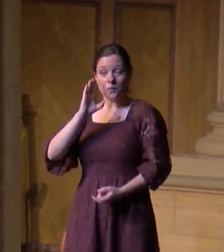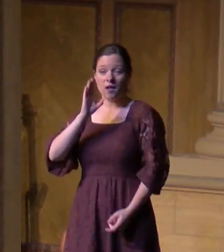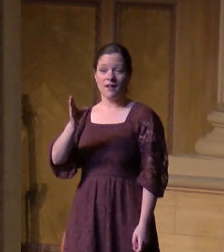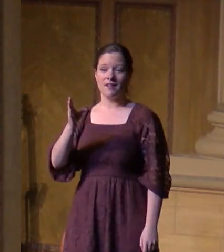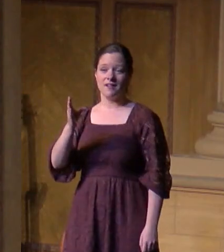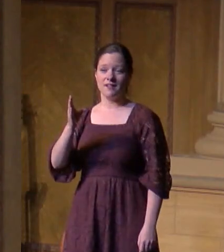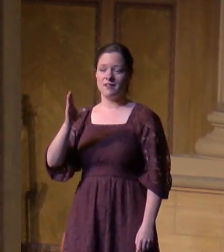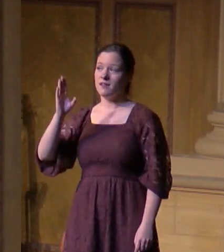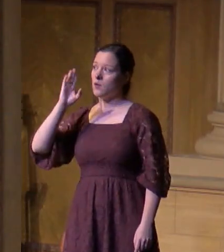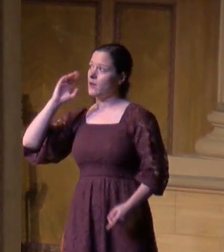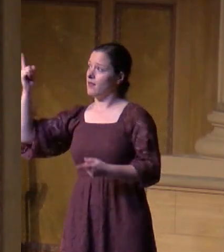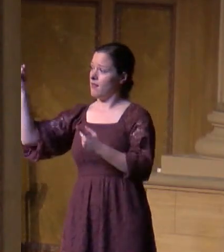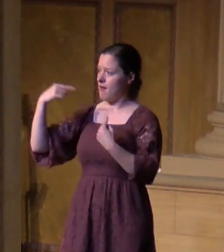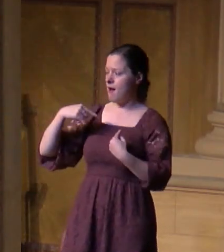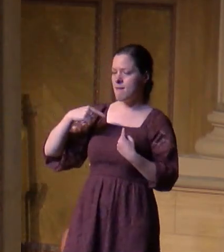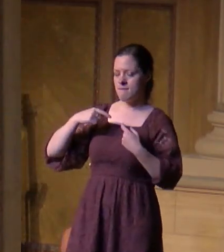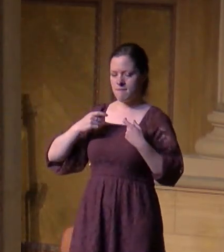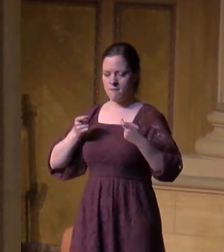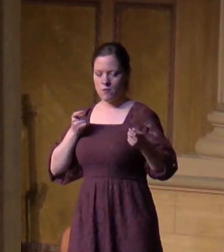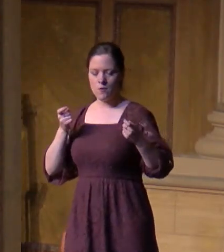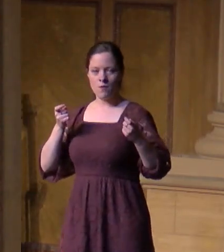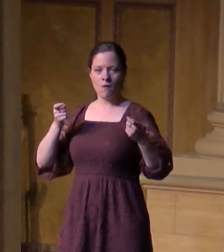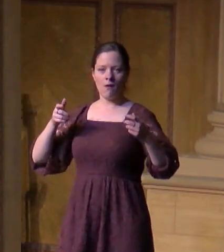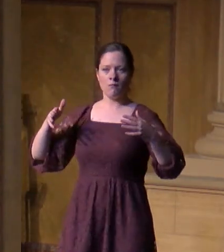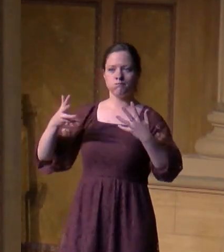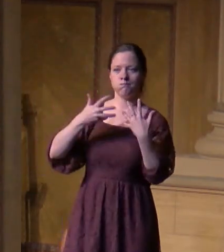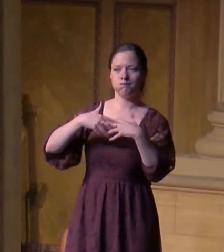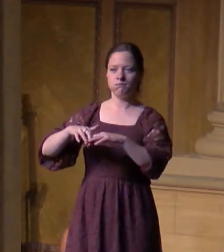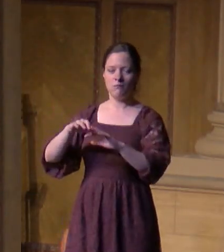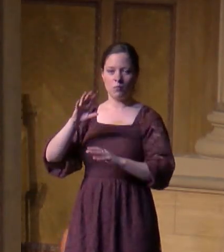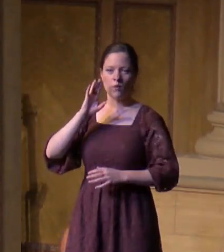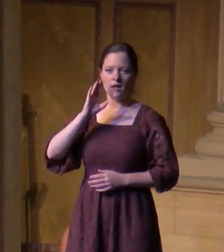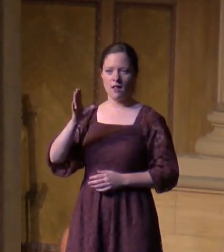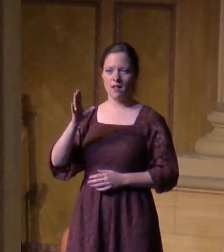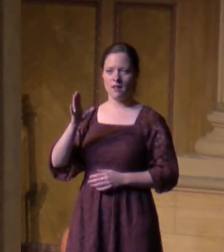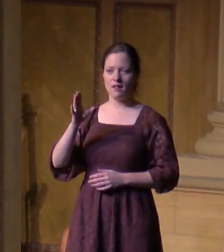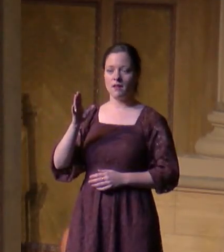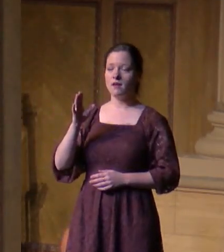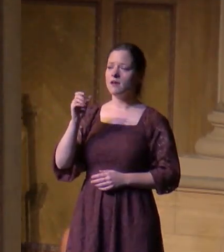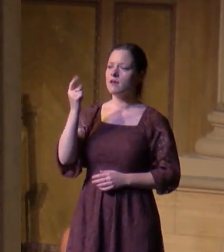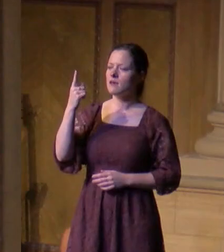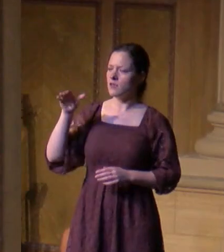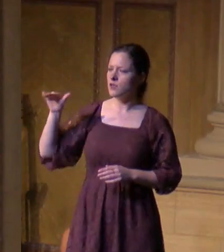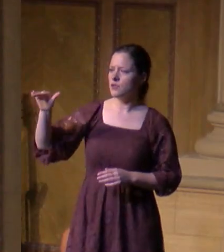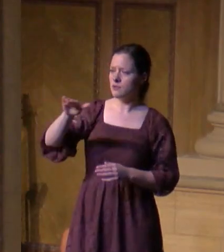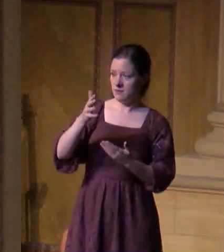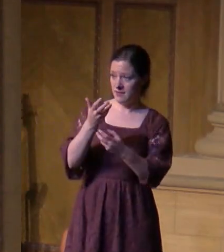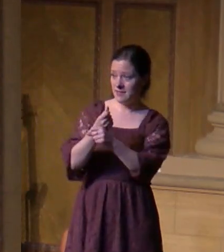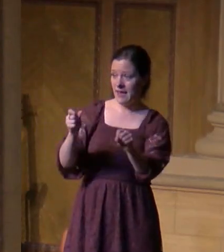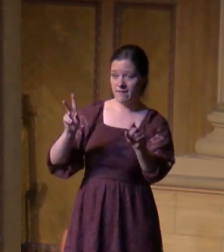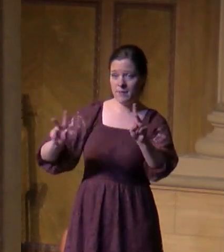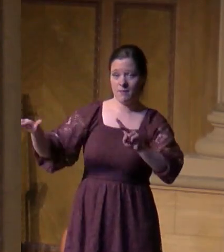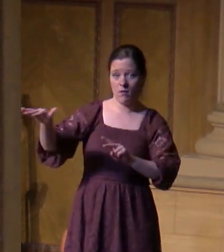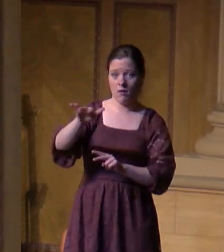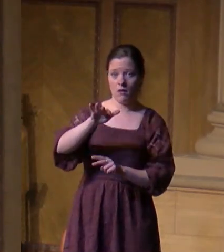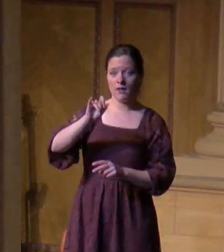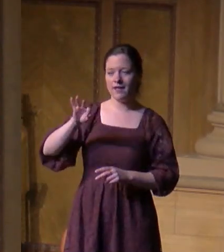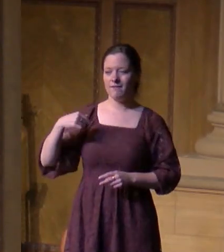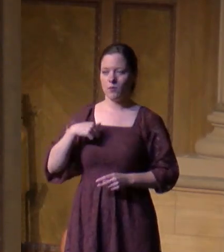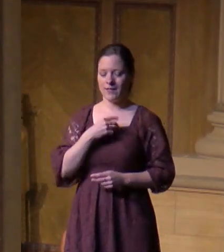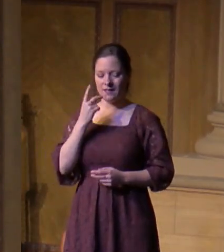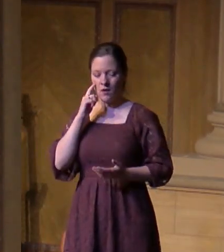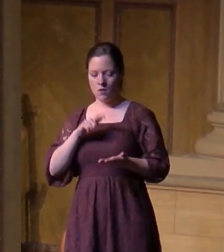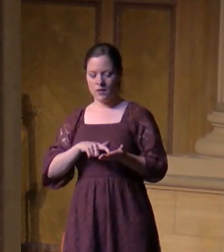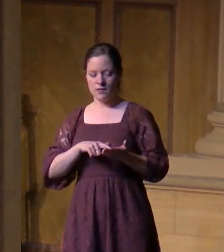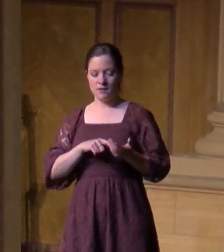he'll come in and rule and reign and Christians as we start to see all of the the signs of the reigns of other kings